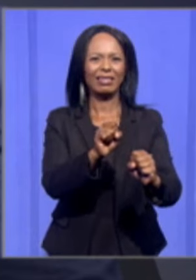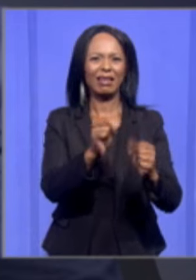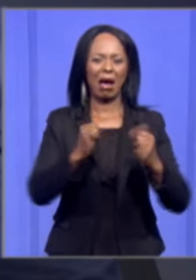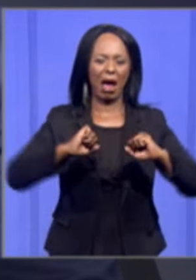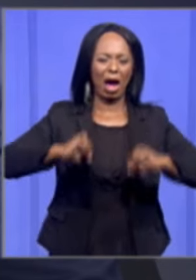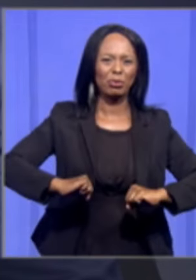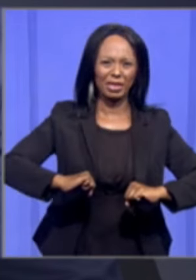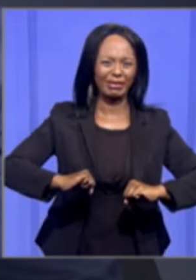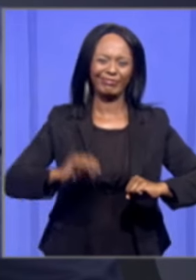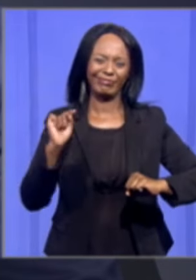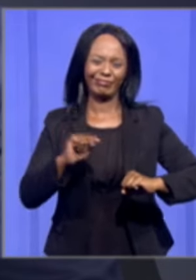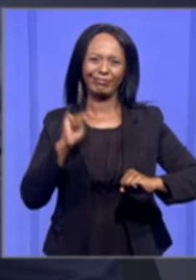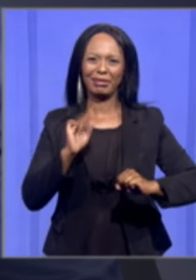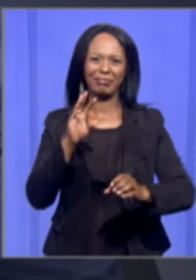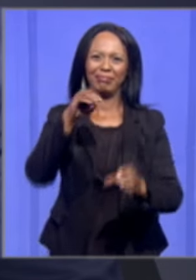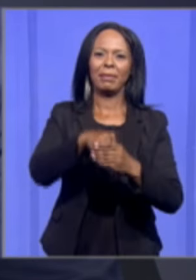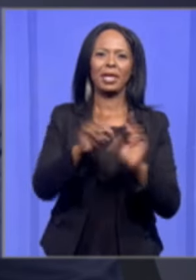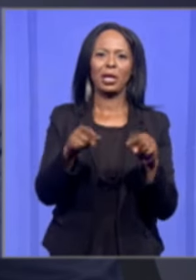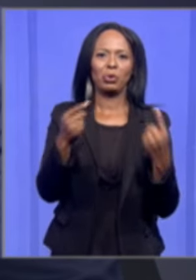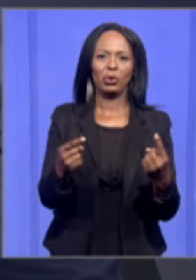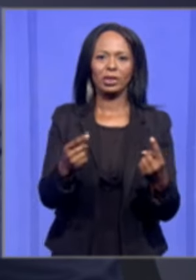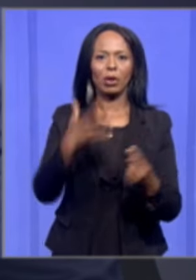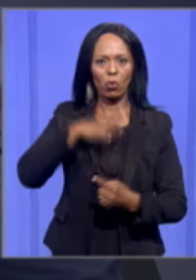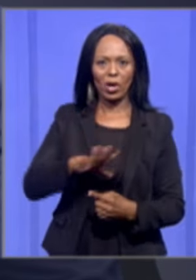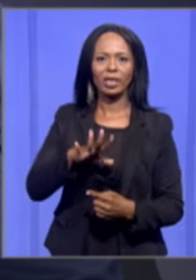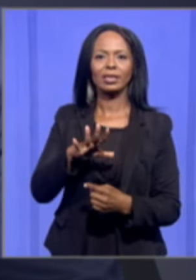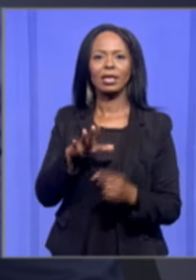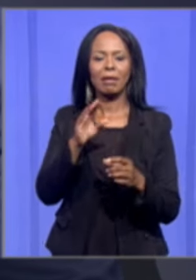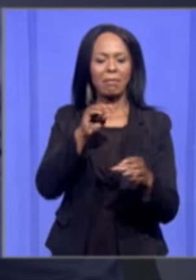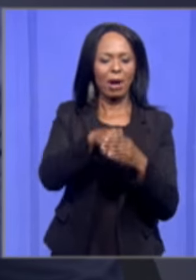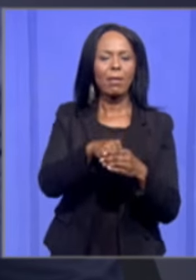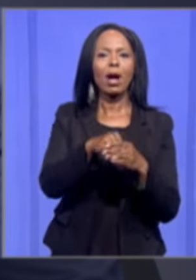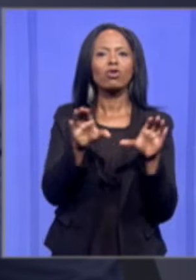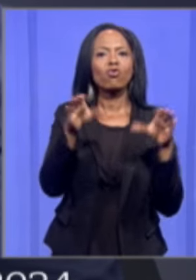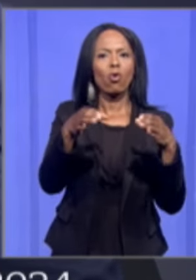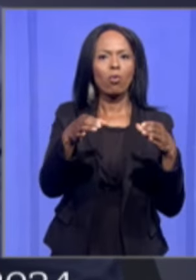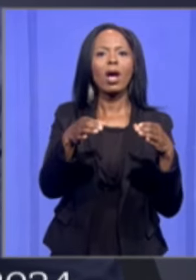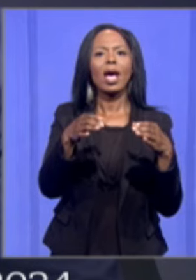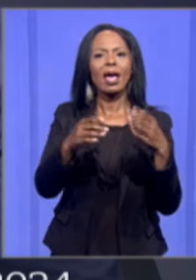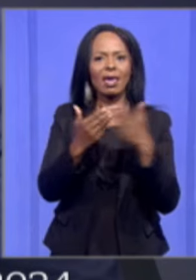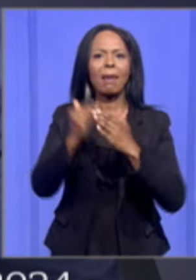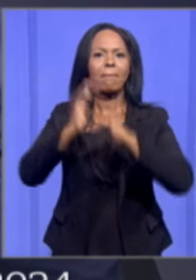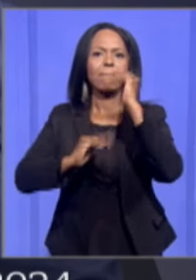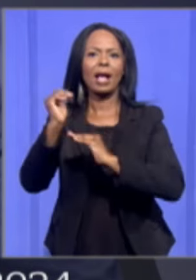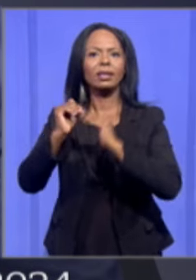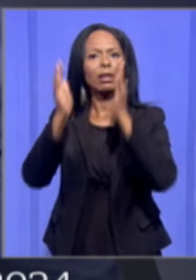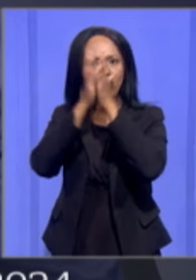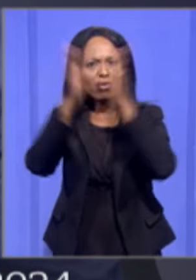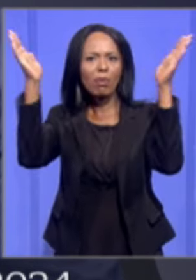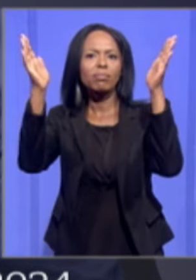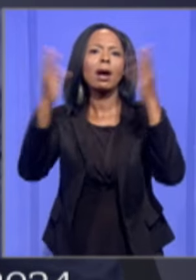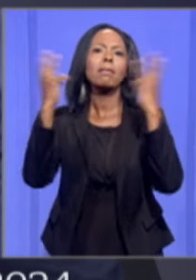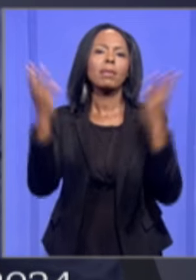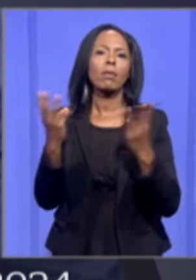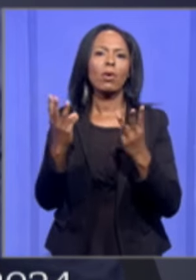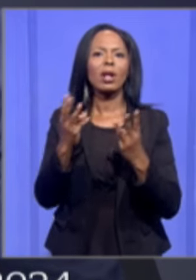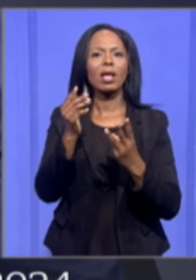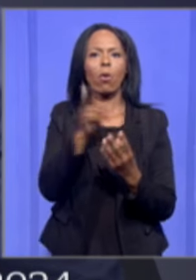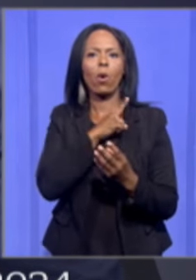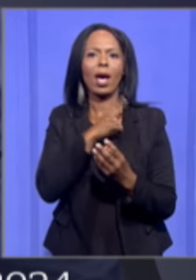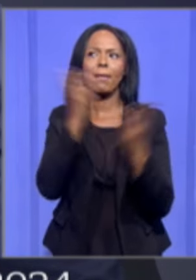wanted to be part of the party which is going to build new majority. And when I realized that, you know, even when you come with ideas and if people are not prepared to listen to